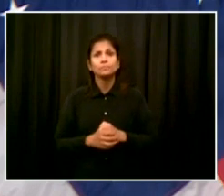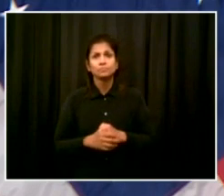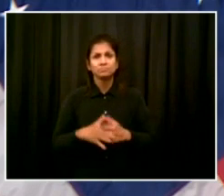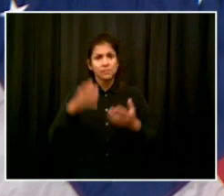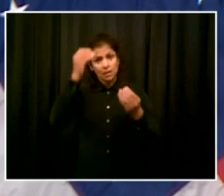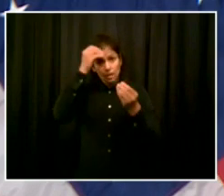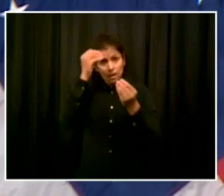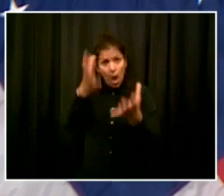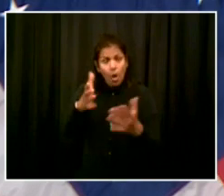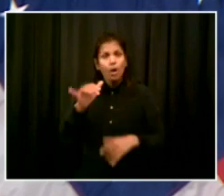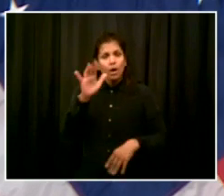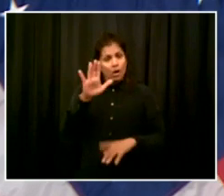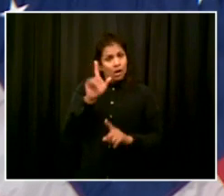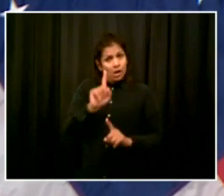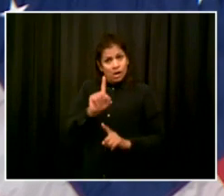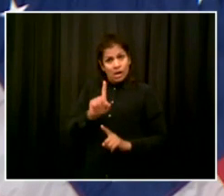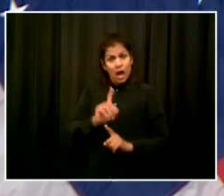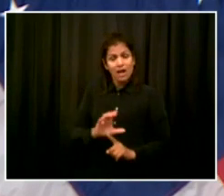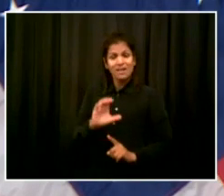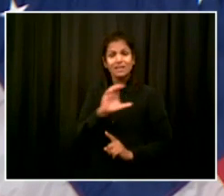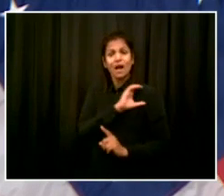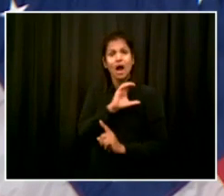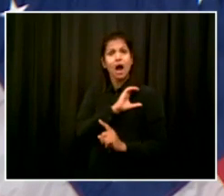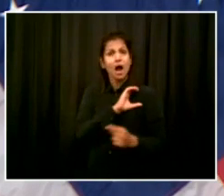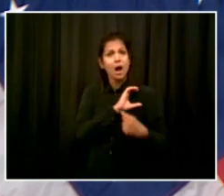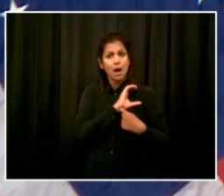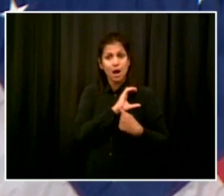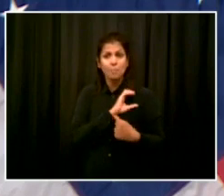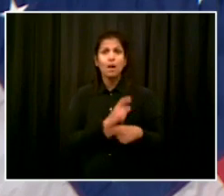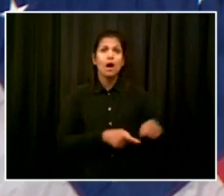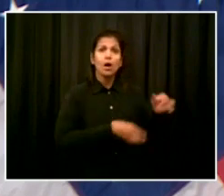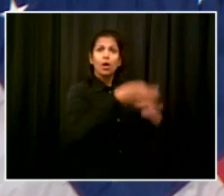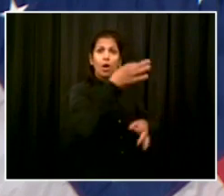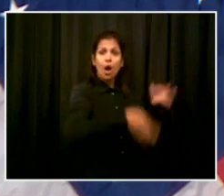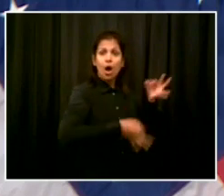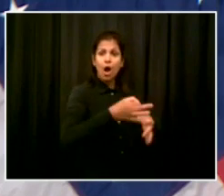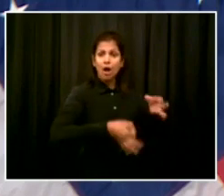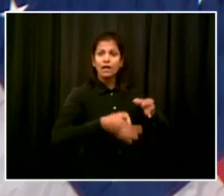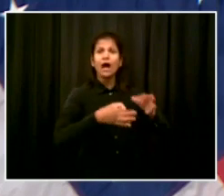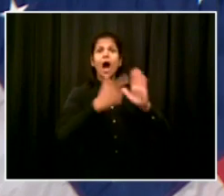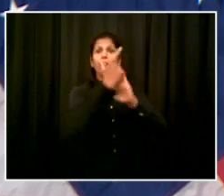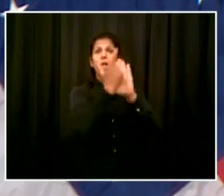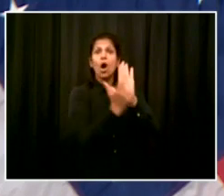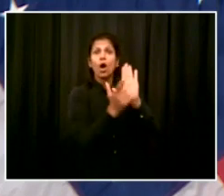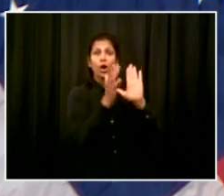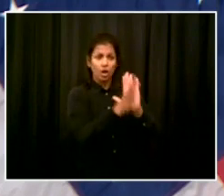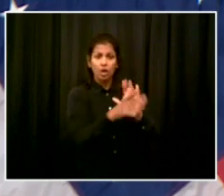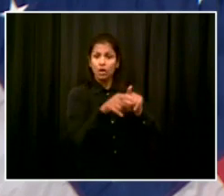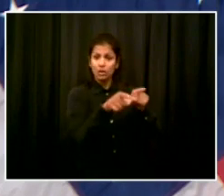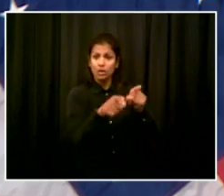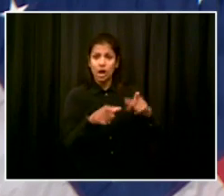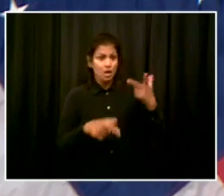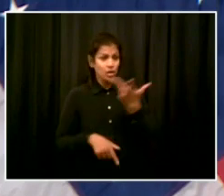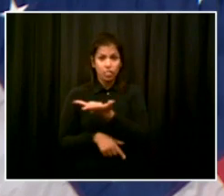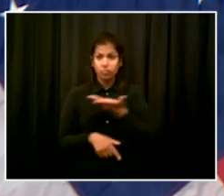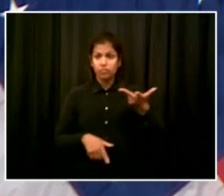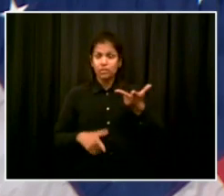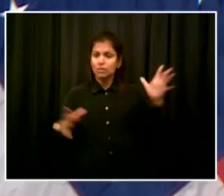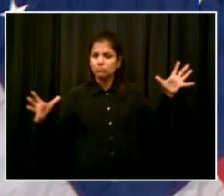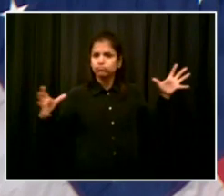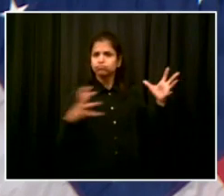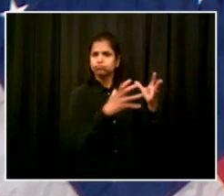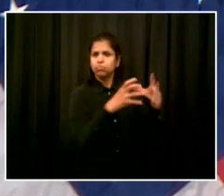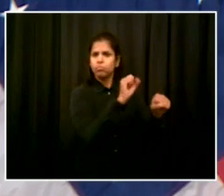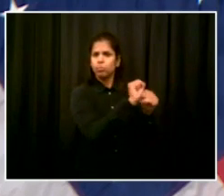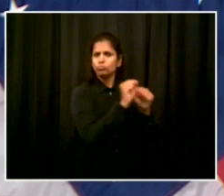in the different district attorneys' offices in Southern and Eastern District to try to get the most out of these. But we need New Yorkers' help too. When